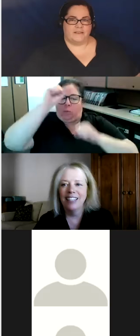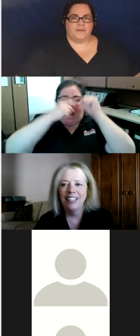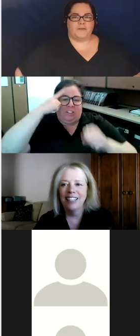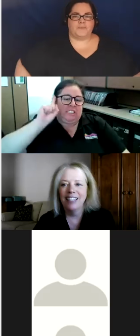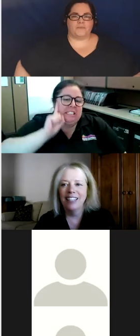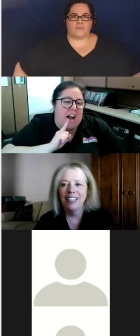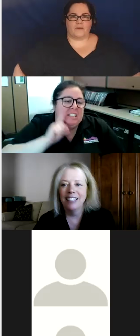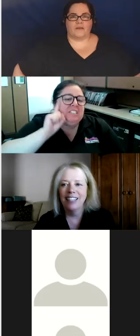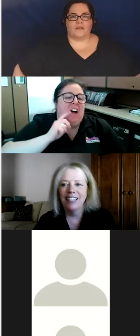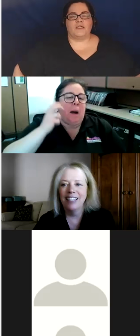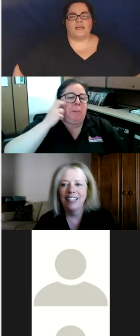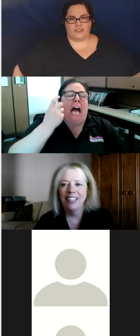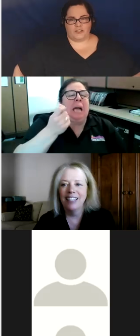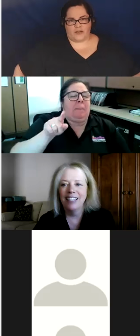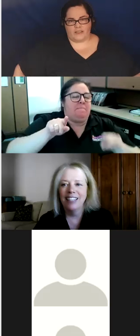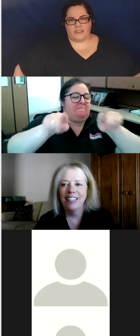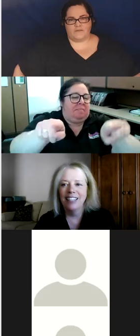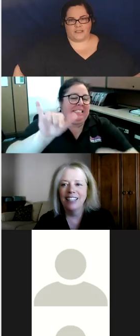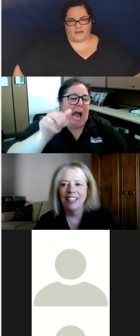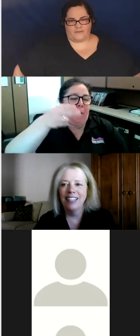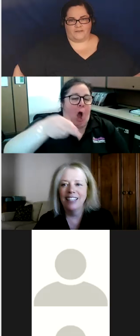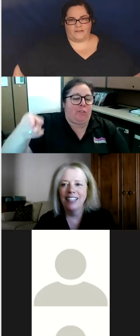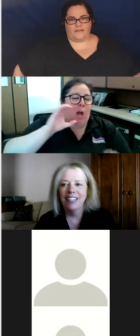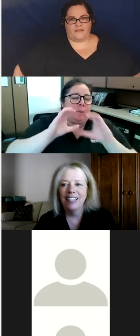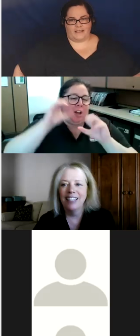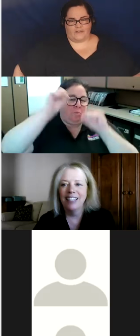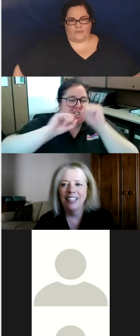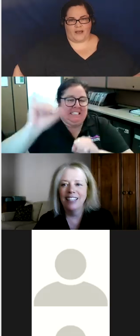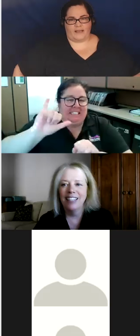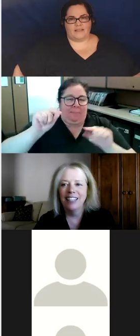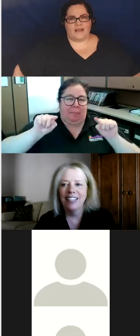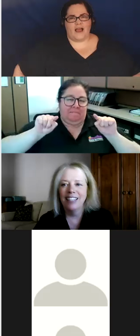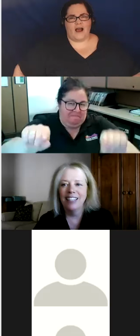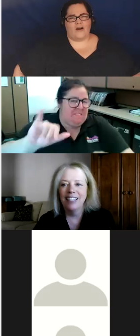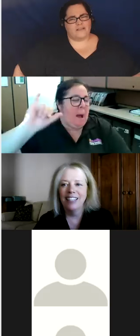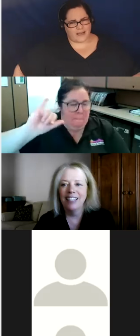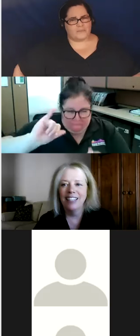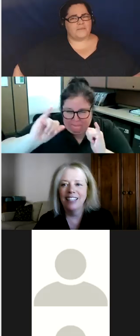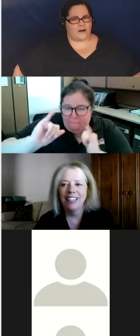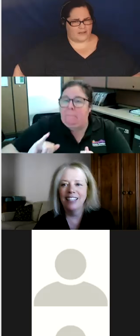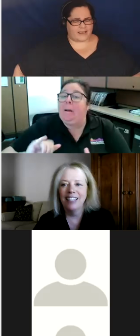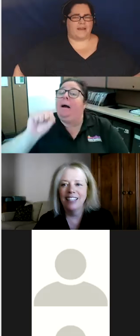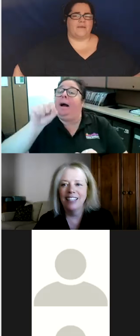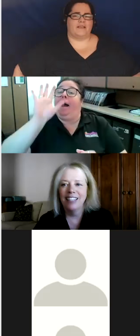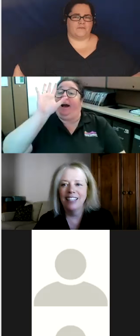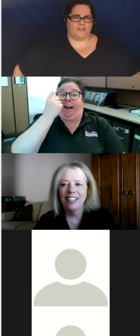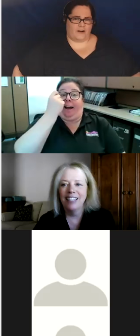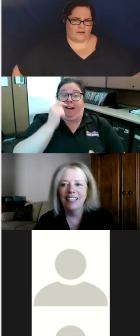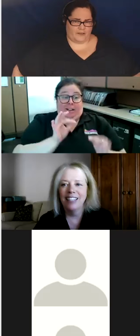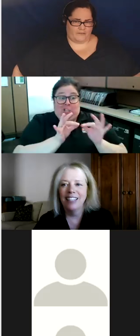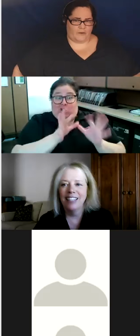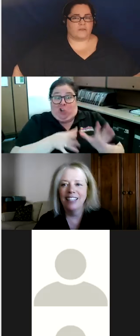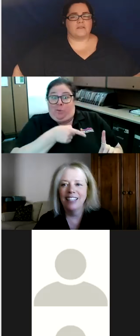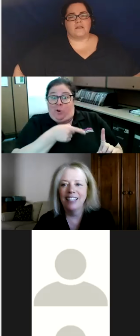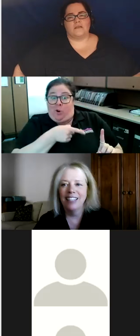place. Communication strategies for deaf and deafblind some are the same as for hard